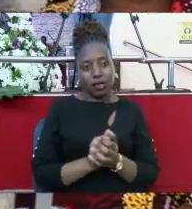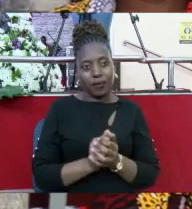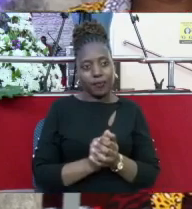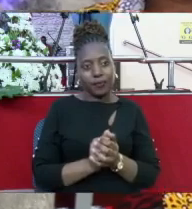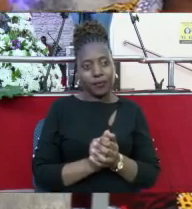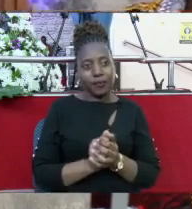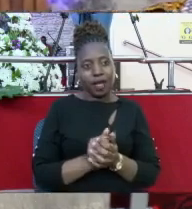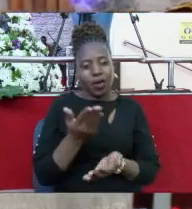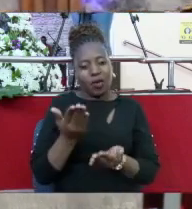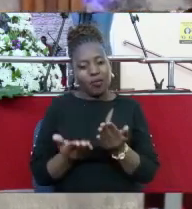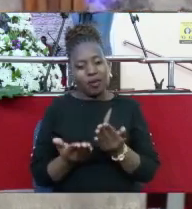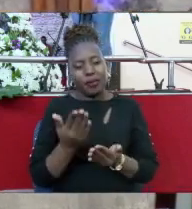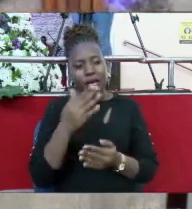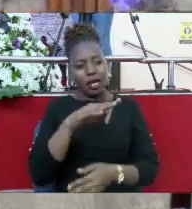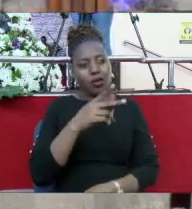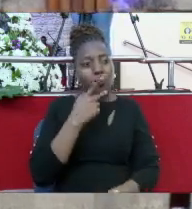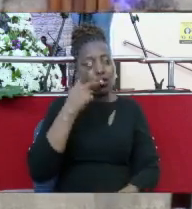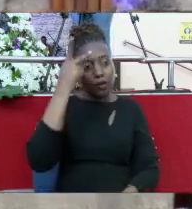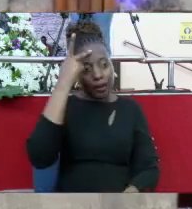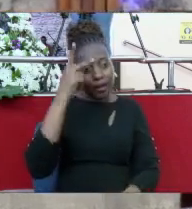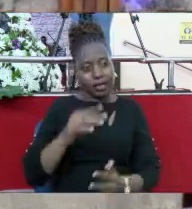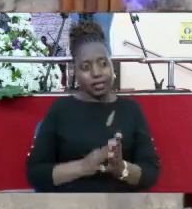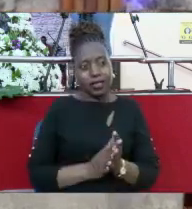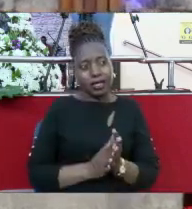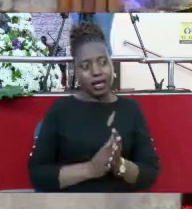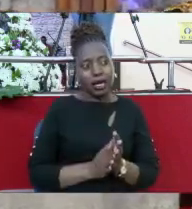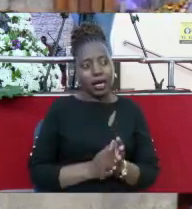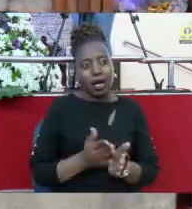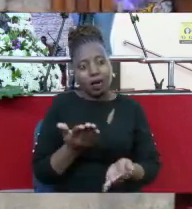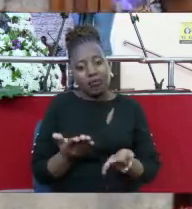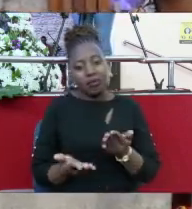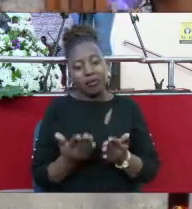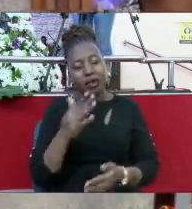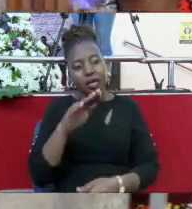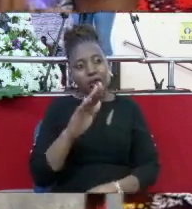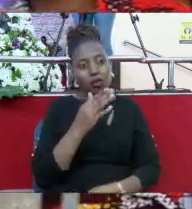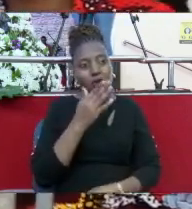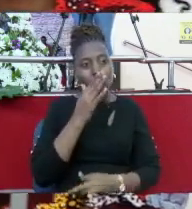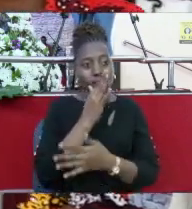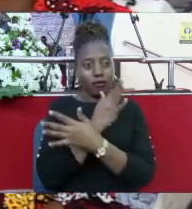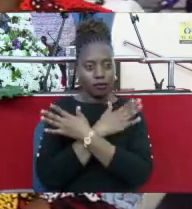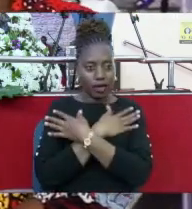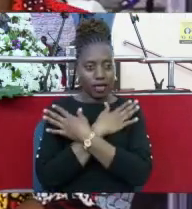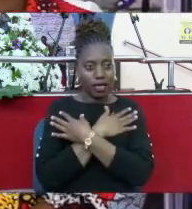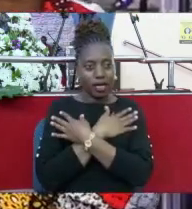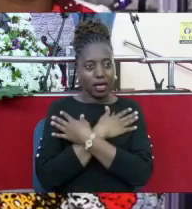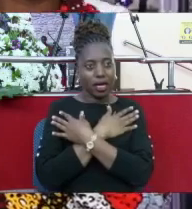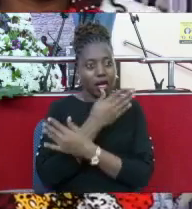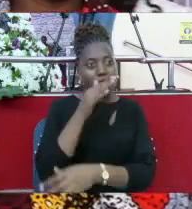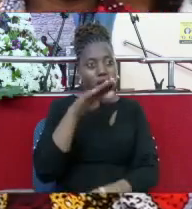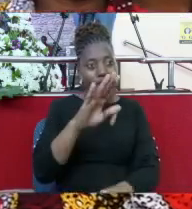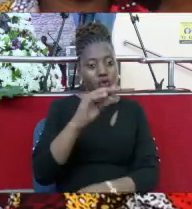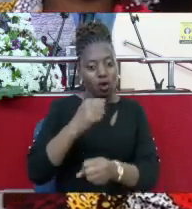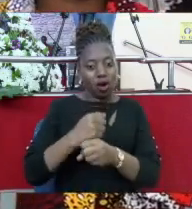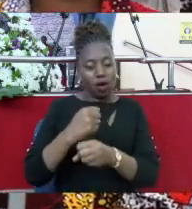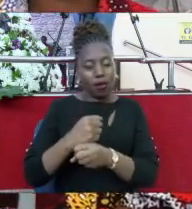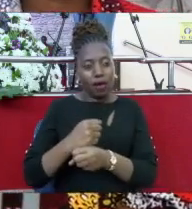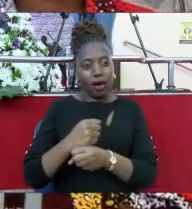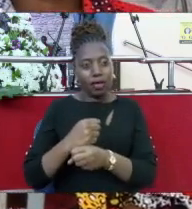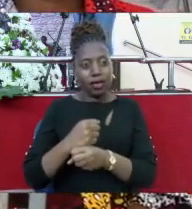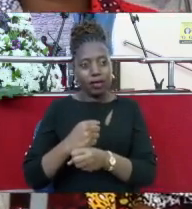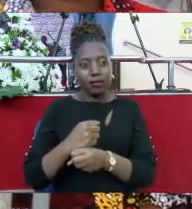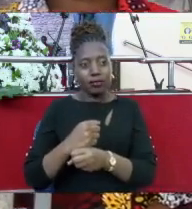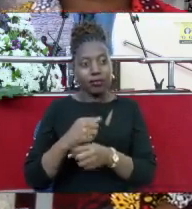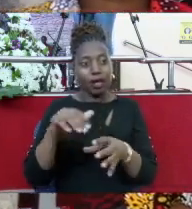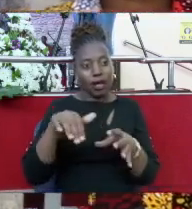or your parents or your friends, your colleagues.